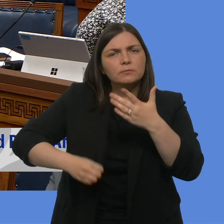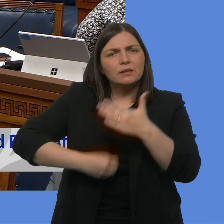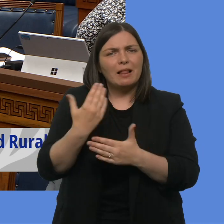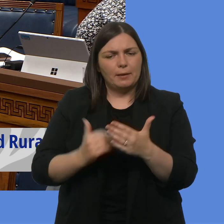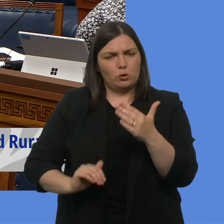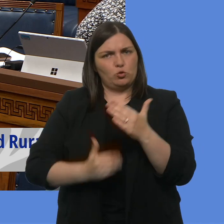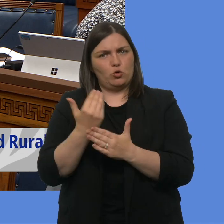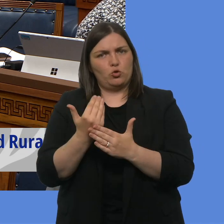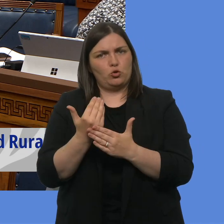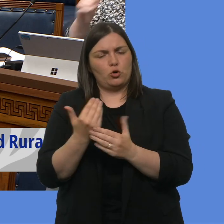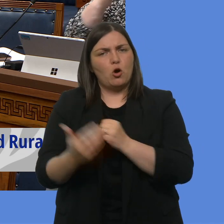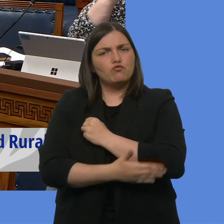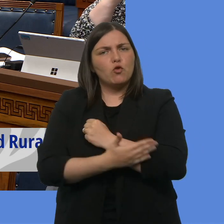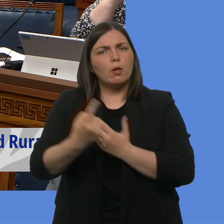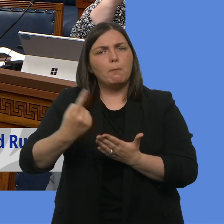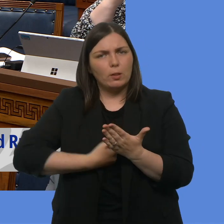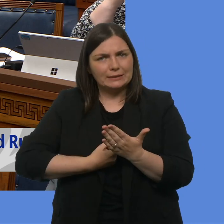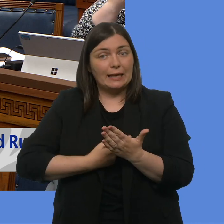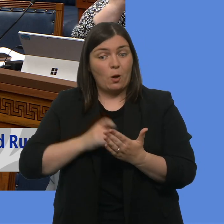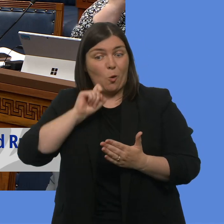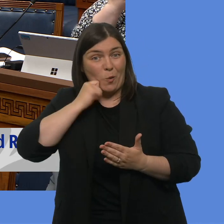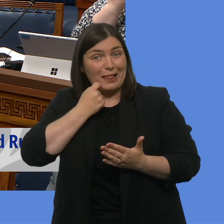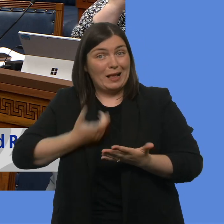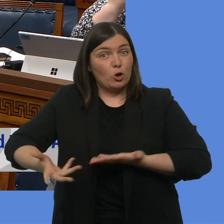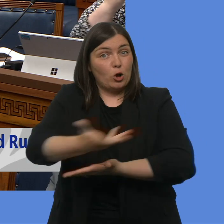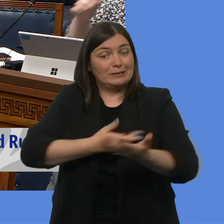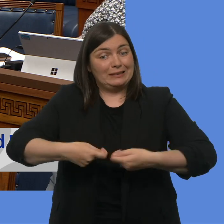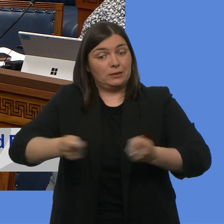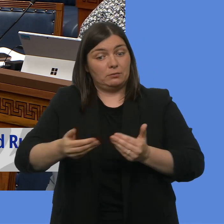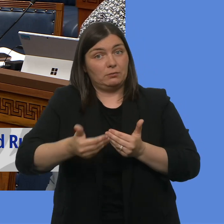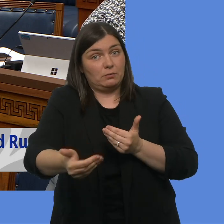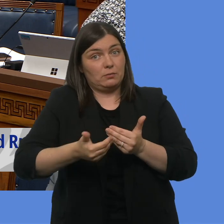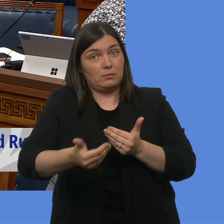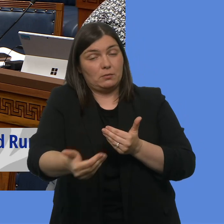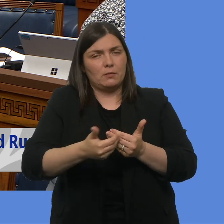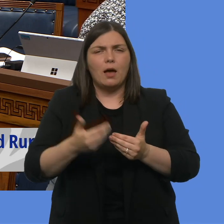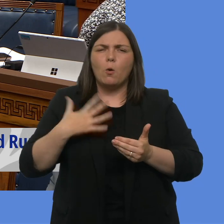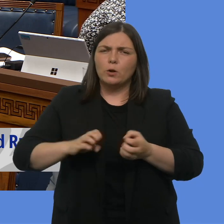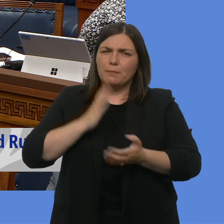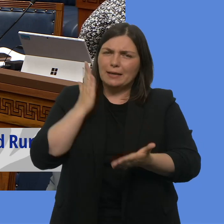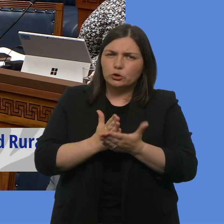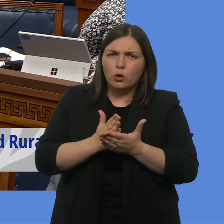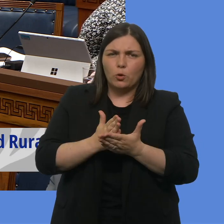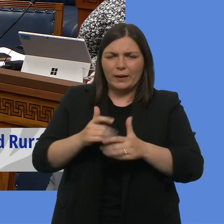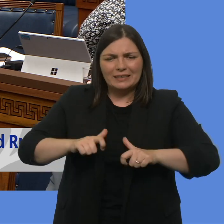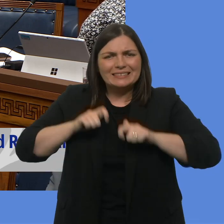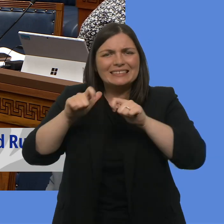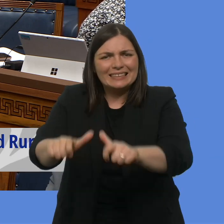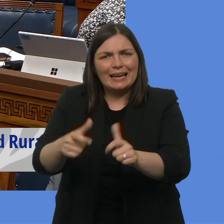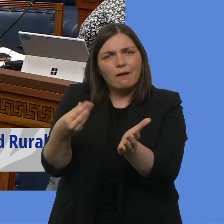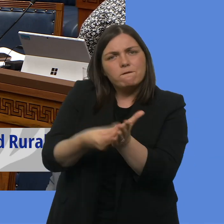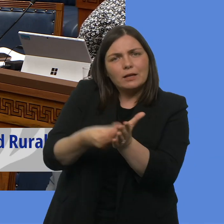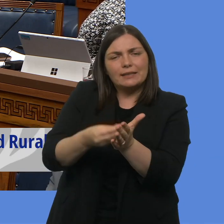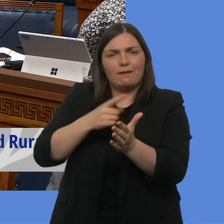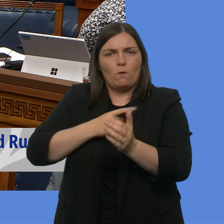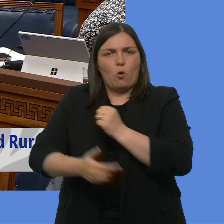due course. I'm also doing efforts to see how we can restore funding for rural development. This was lost as a result of leaving the EU, and it's something I want